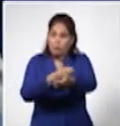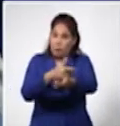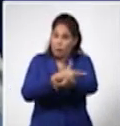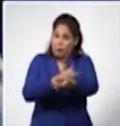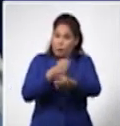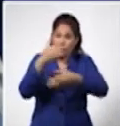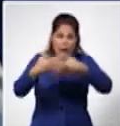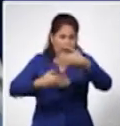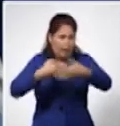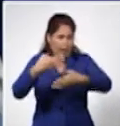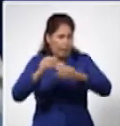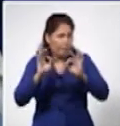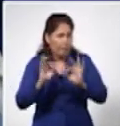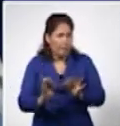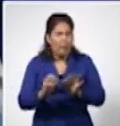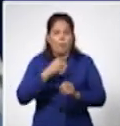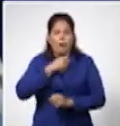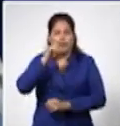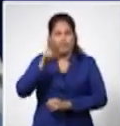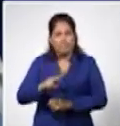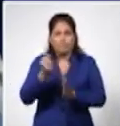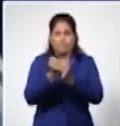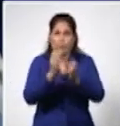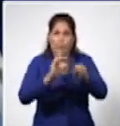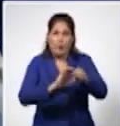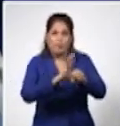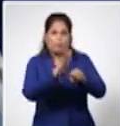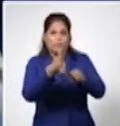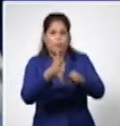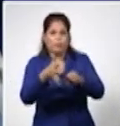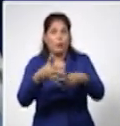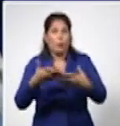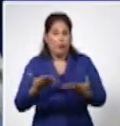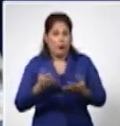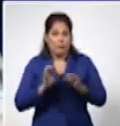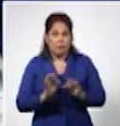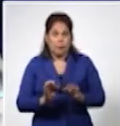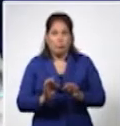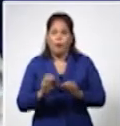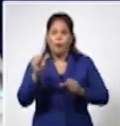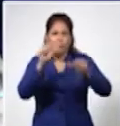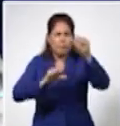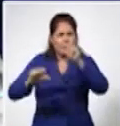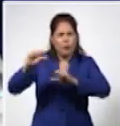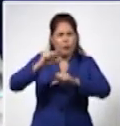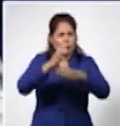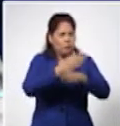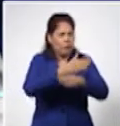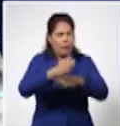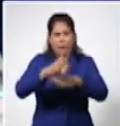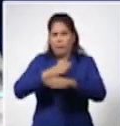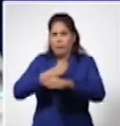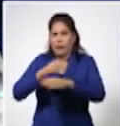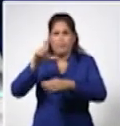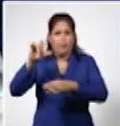4,256 were processed in our various molecular biology laboratories to detect